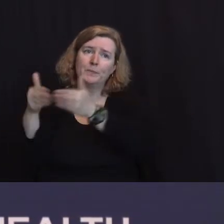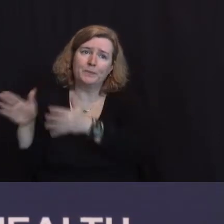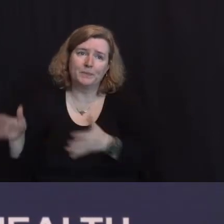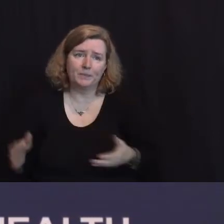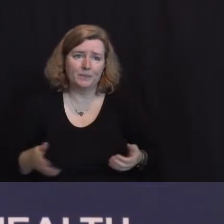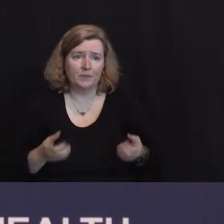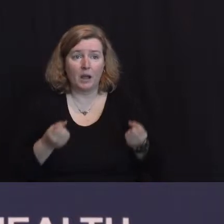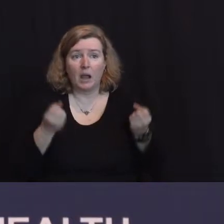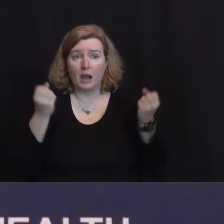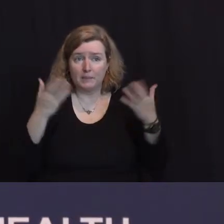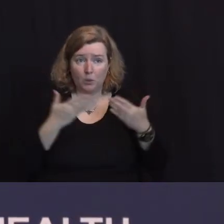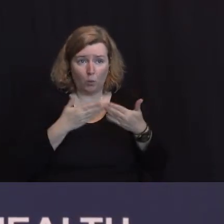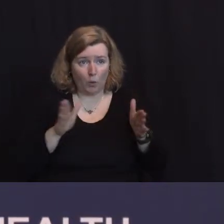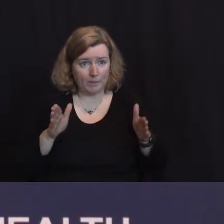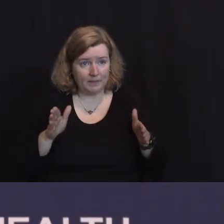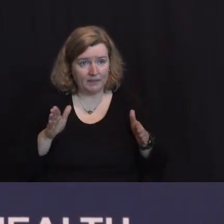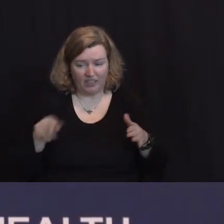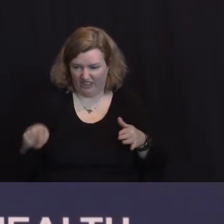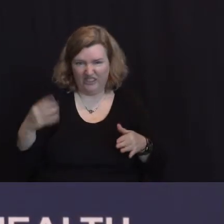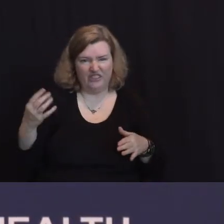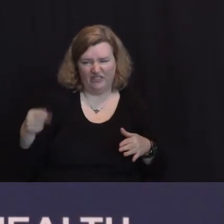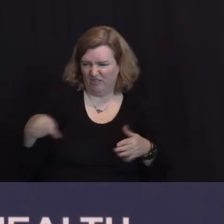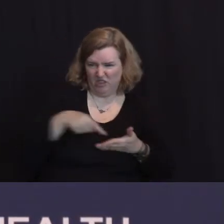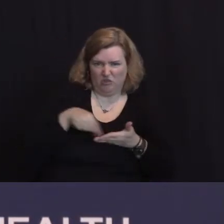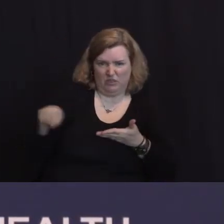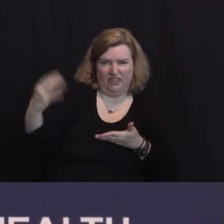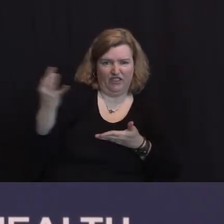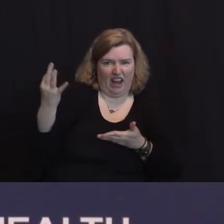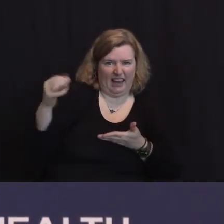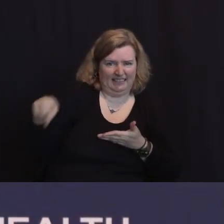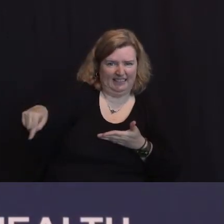for proms and bar seating in